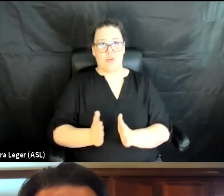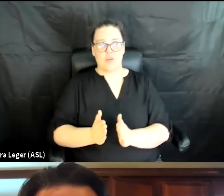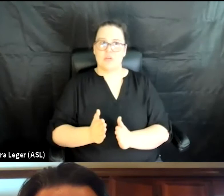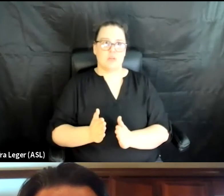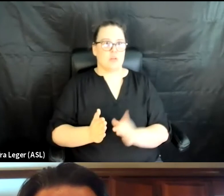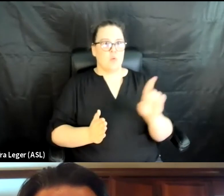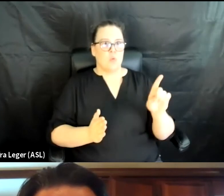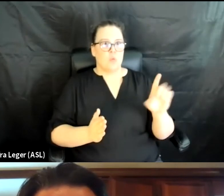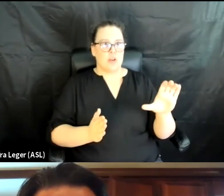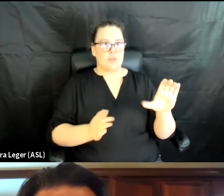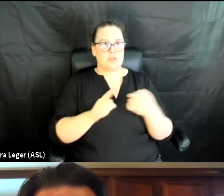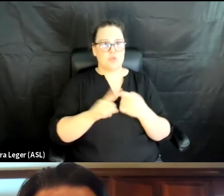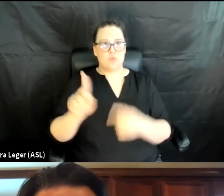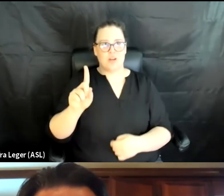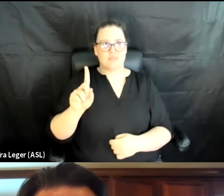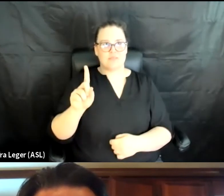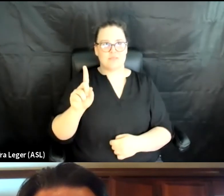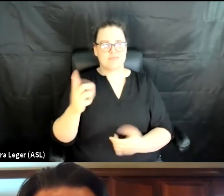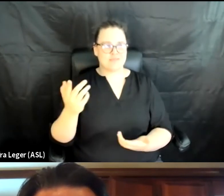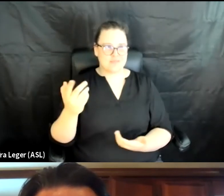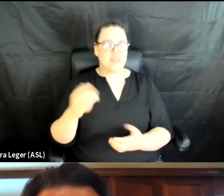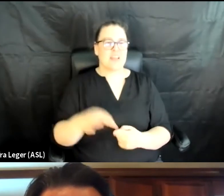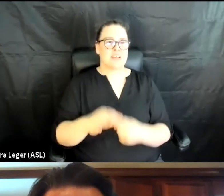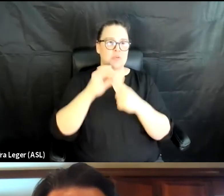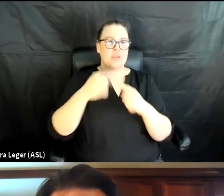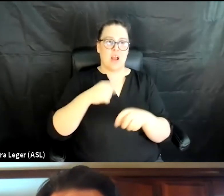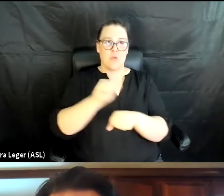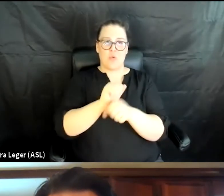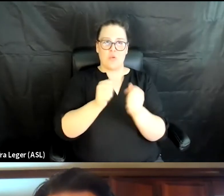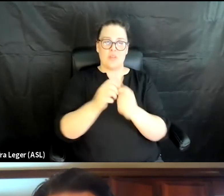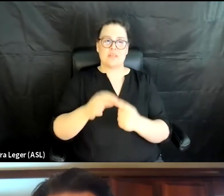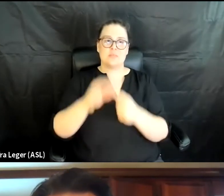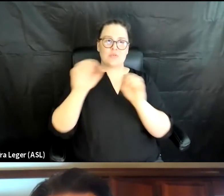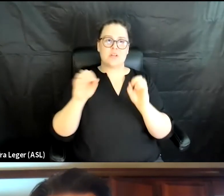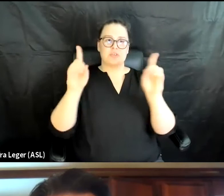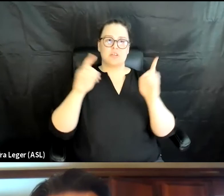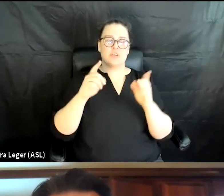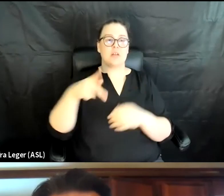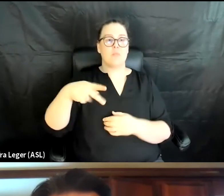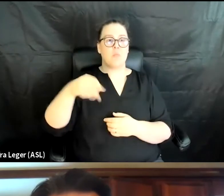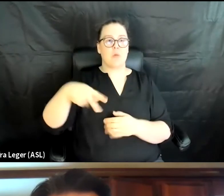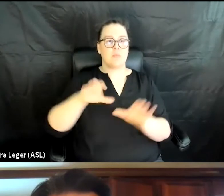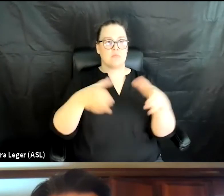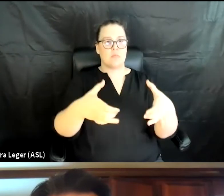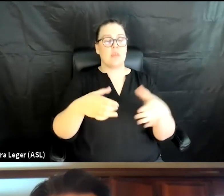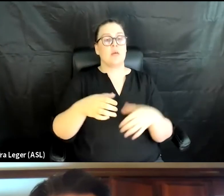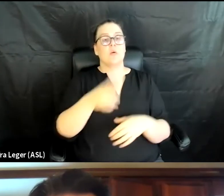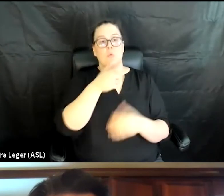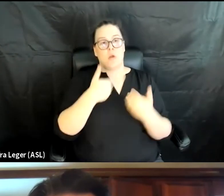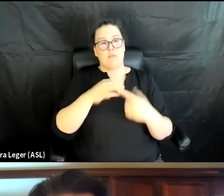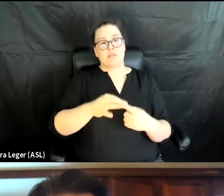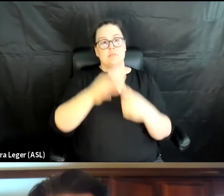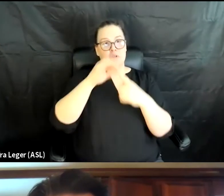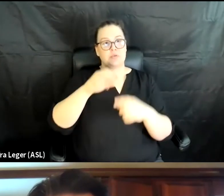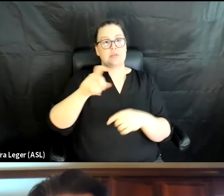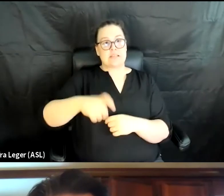like 100 to 1. And, you know, especially I worked with the special ed population, the students that had special needs. And there were many times that I